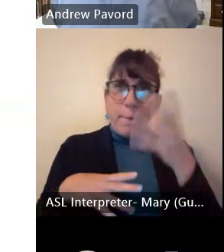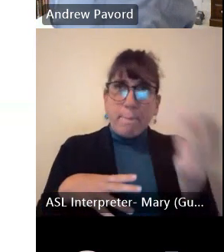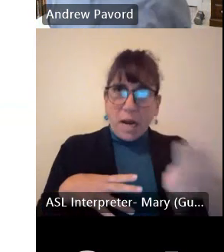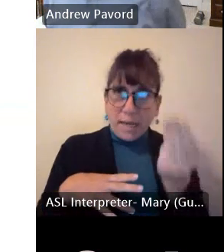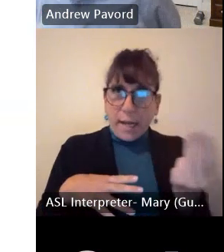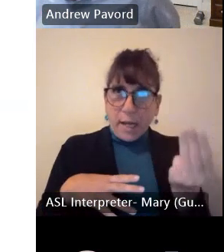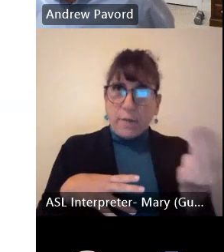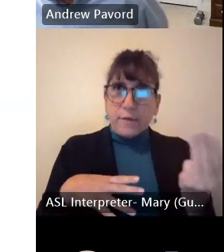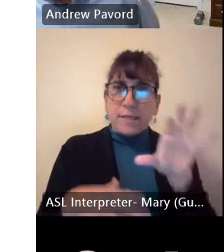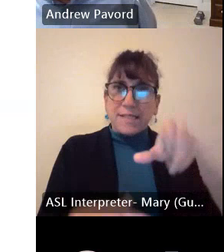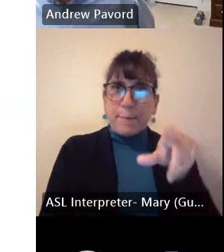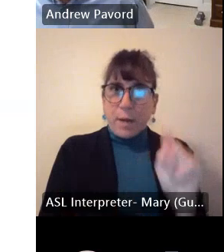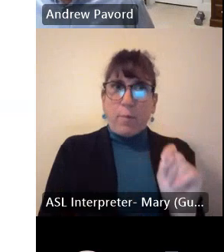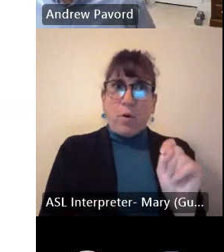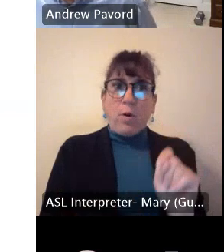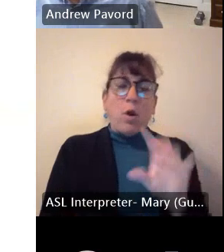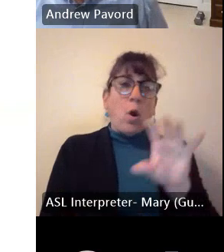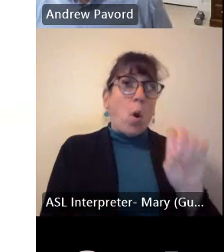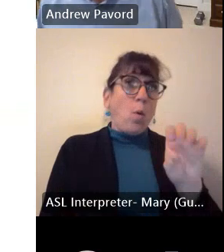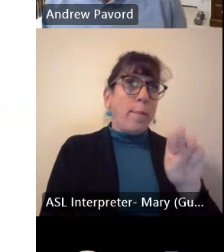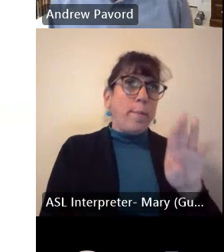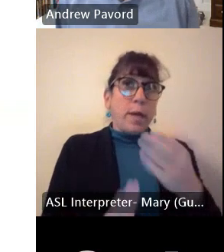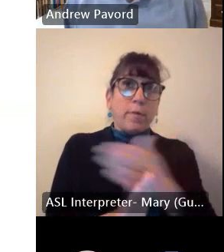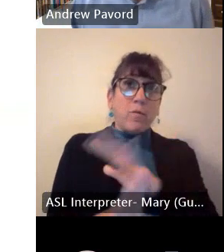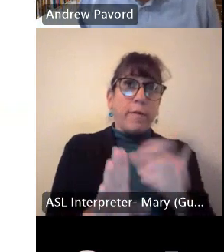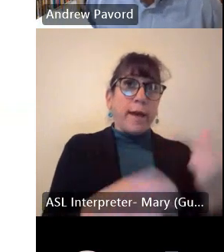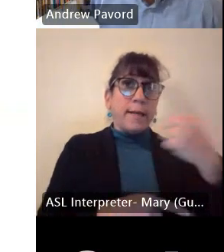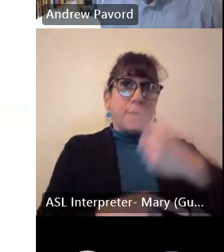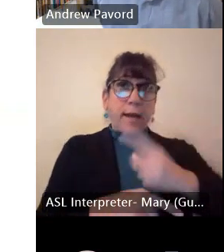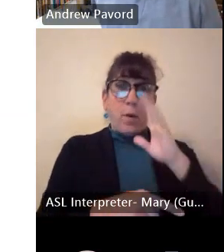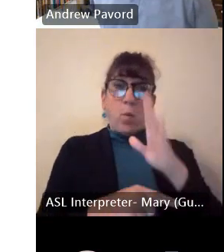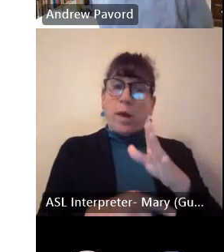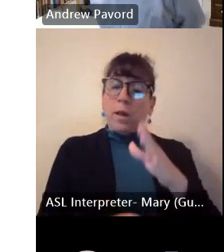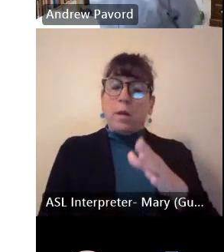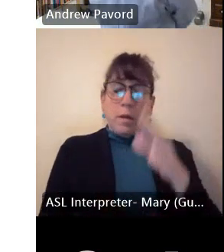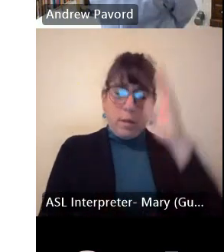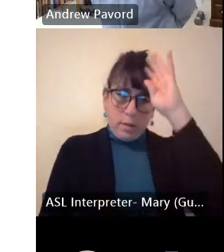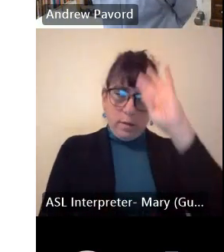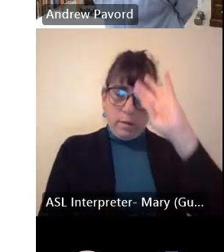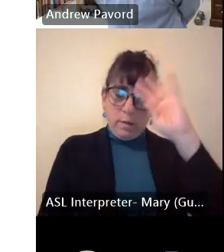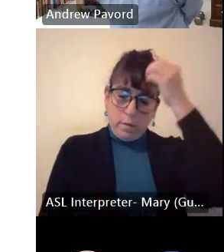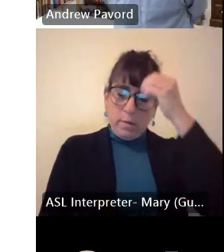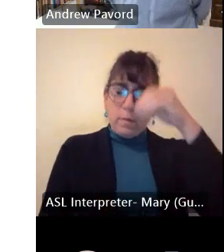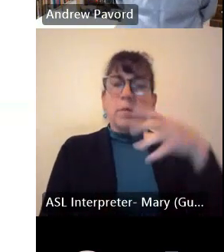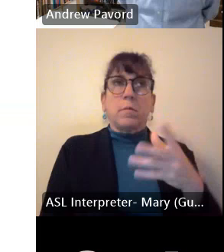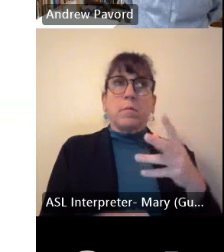And OMB, prior to that date, will have provided your agency